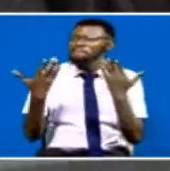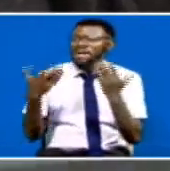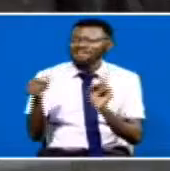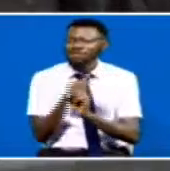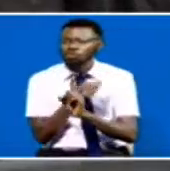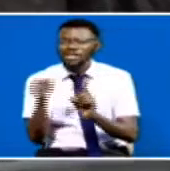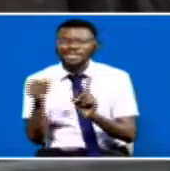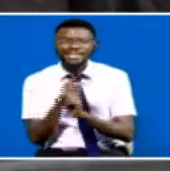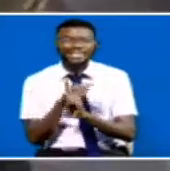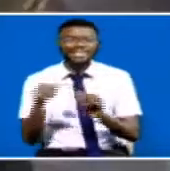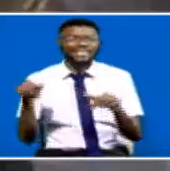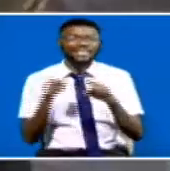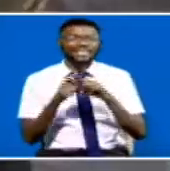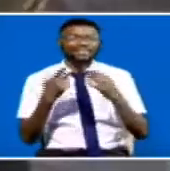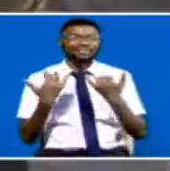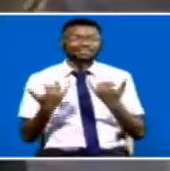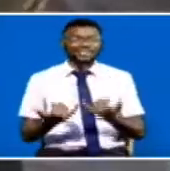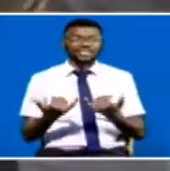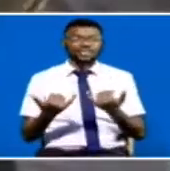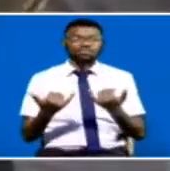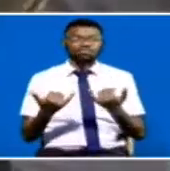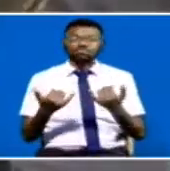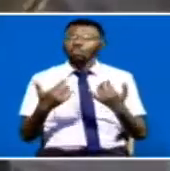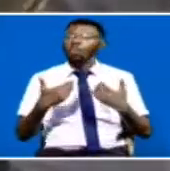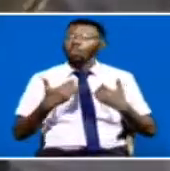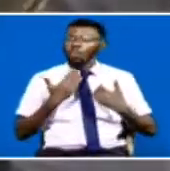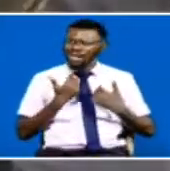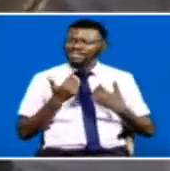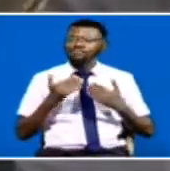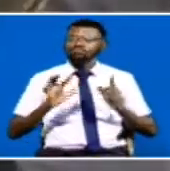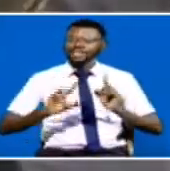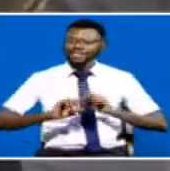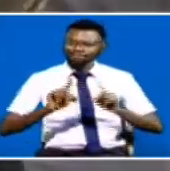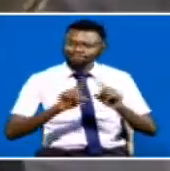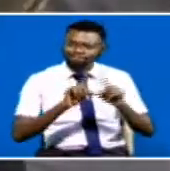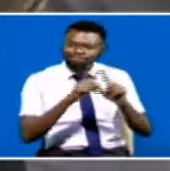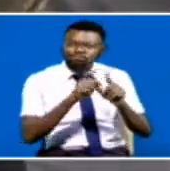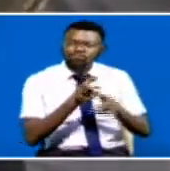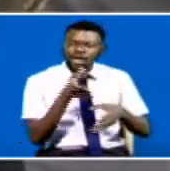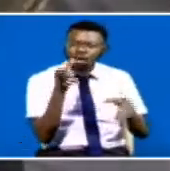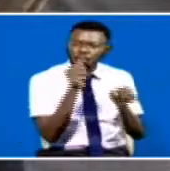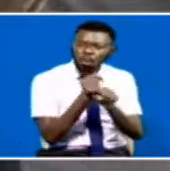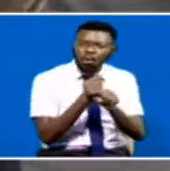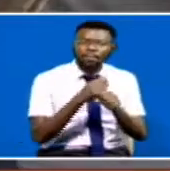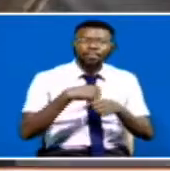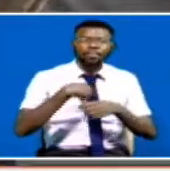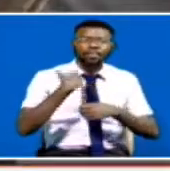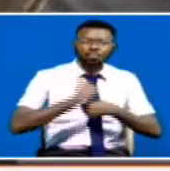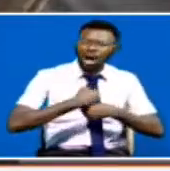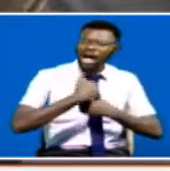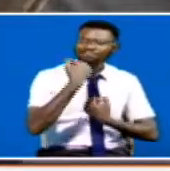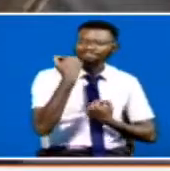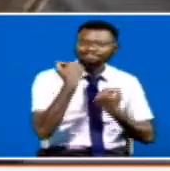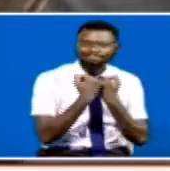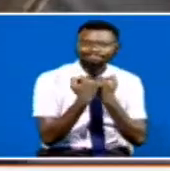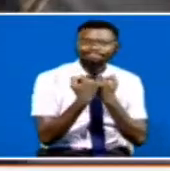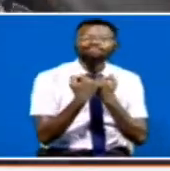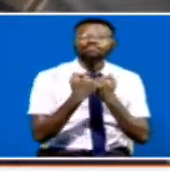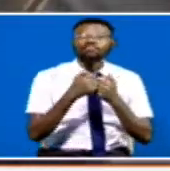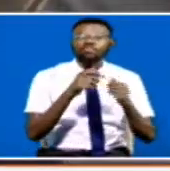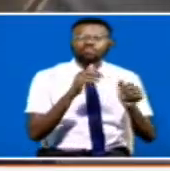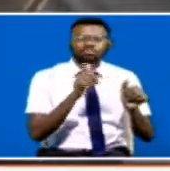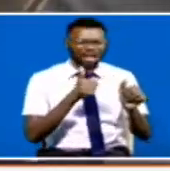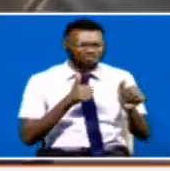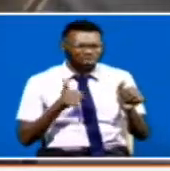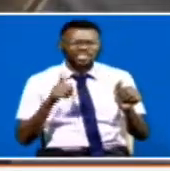to join hands with different stakeholders, enable to avoid those massive numbers of GBV